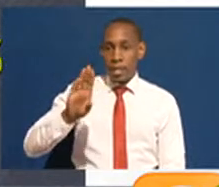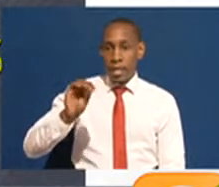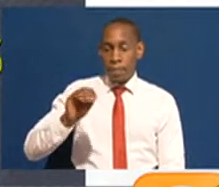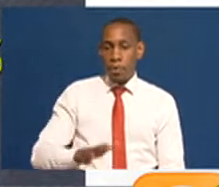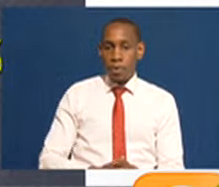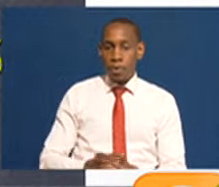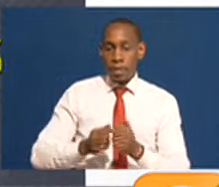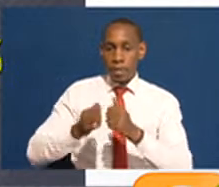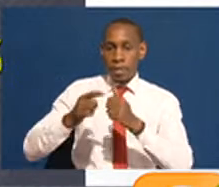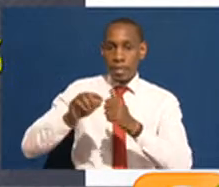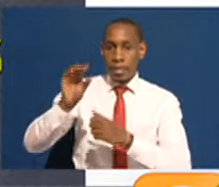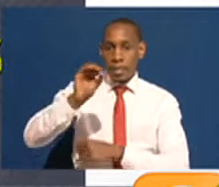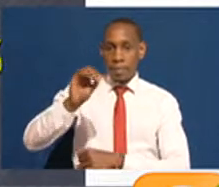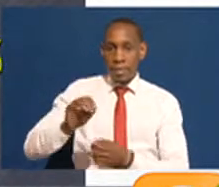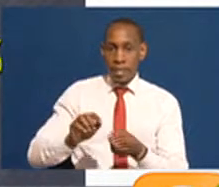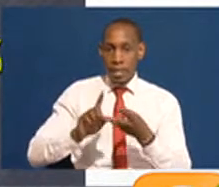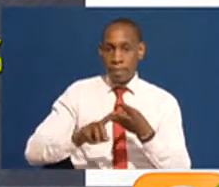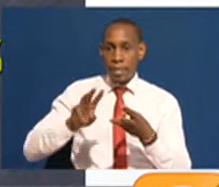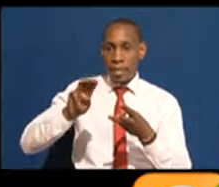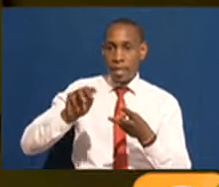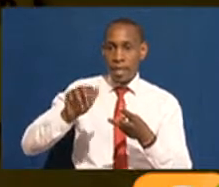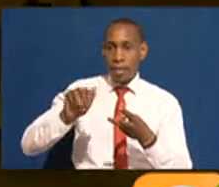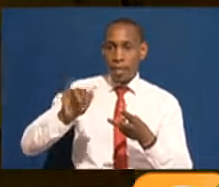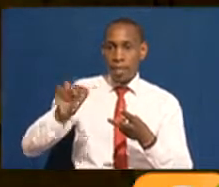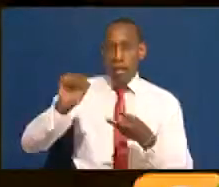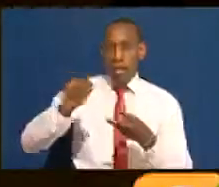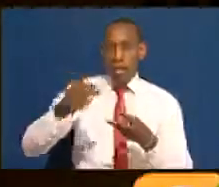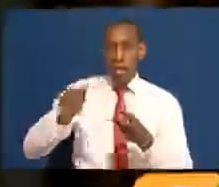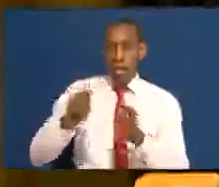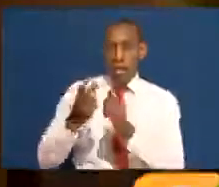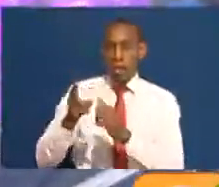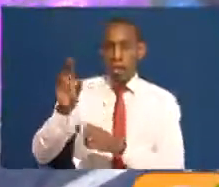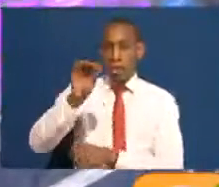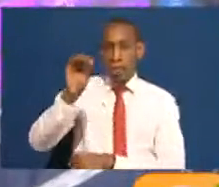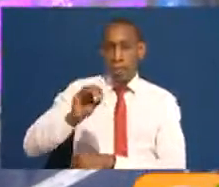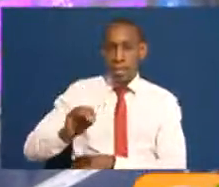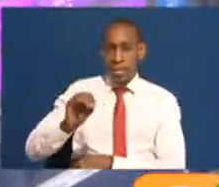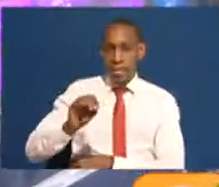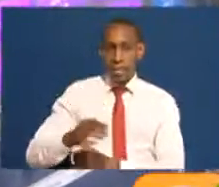16% and Radio Maisha at 12%.